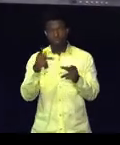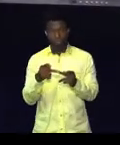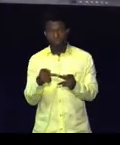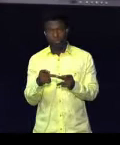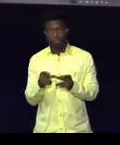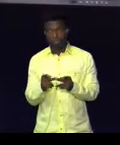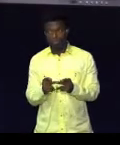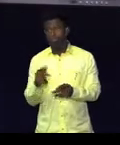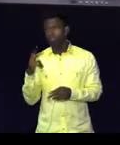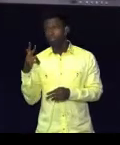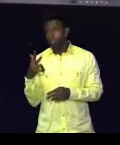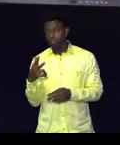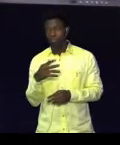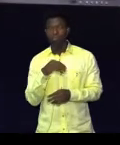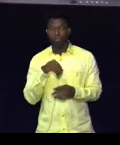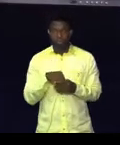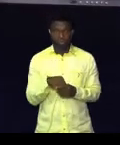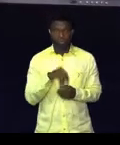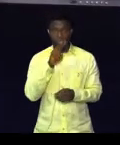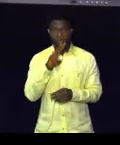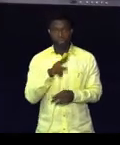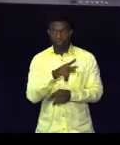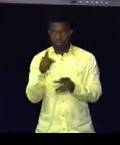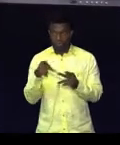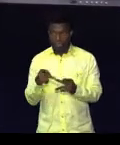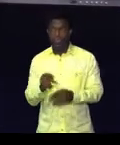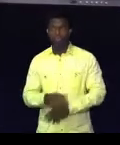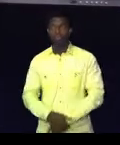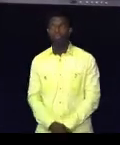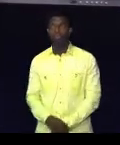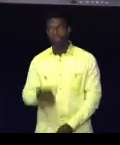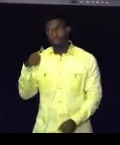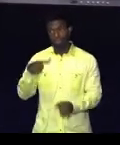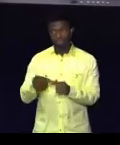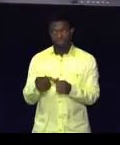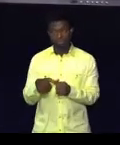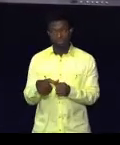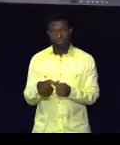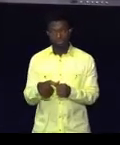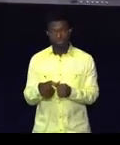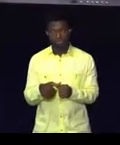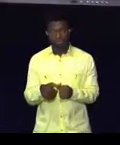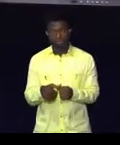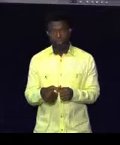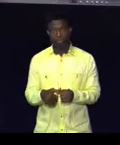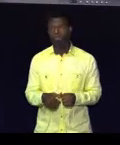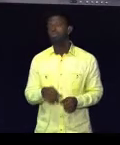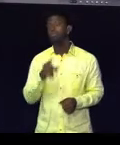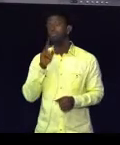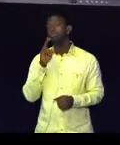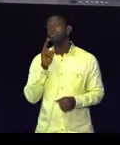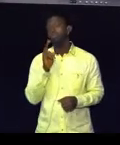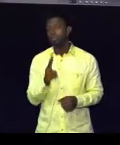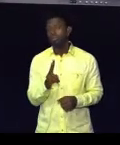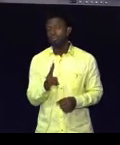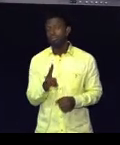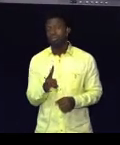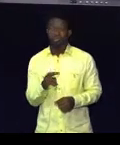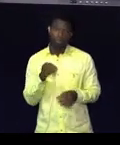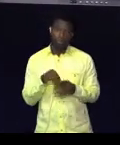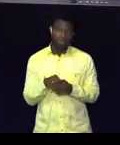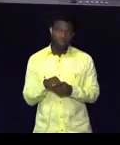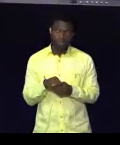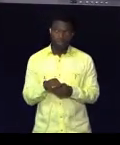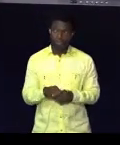places. 3 with the highest power is 3 in 2 places. So we just remember that 2 in 3 places, 2 with the power